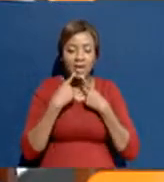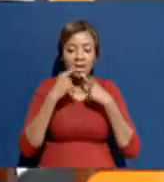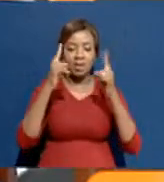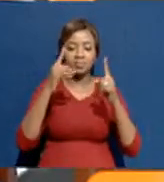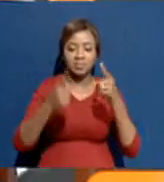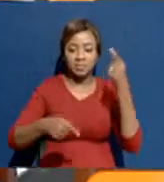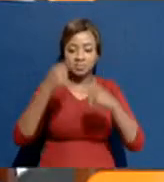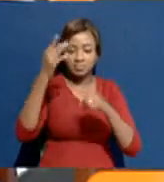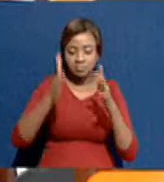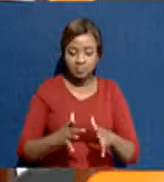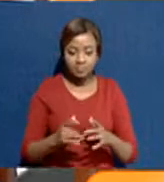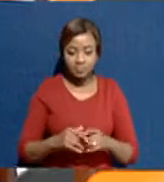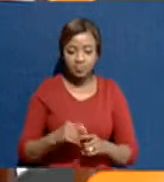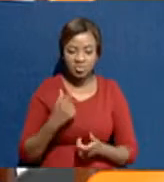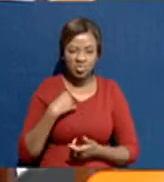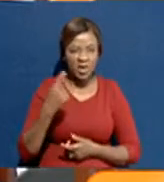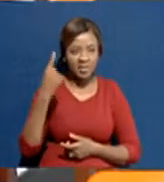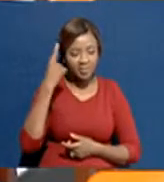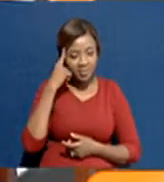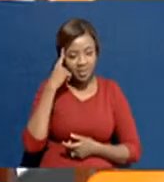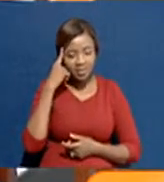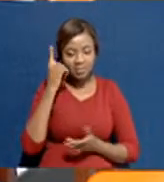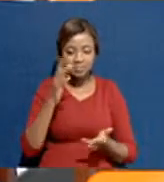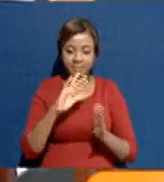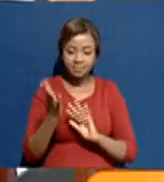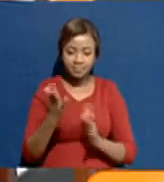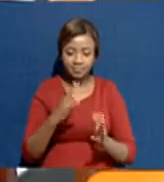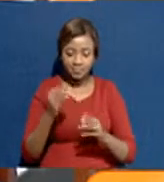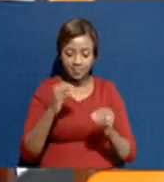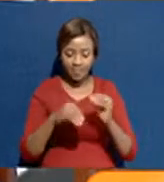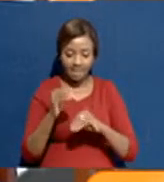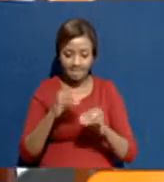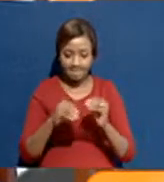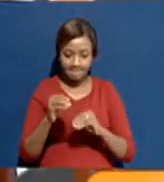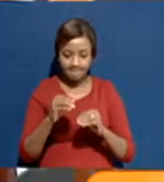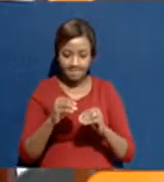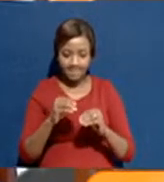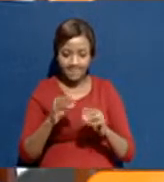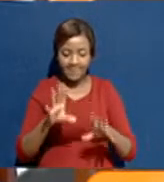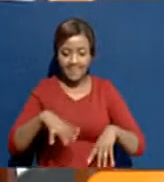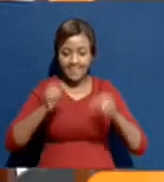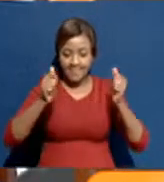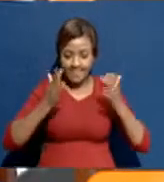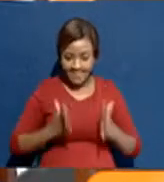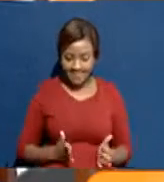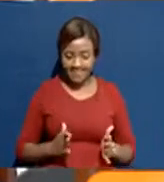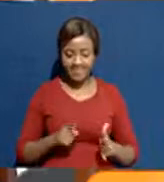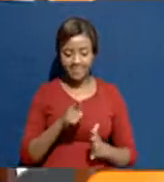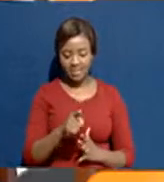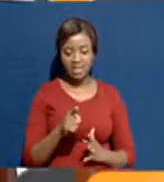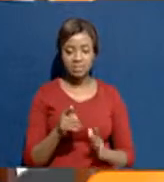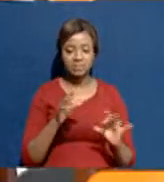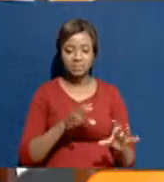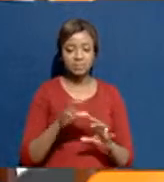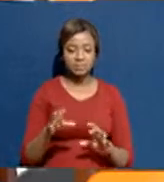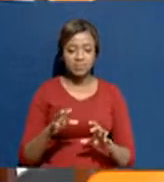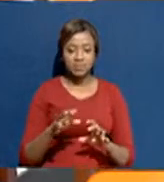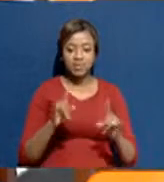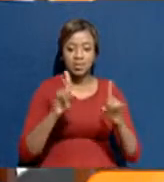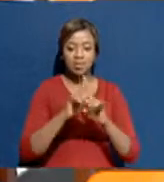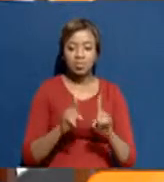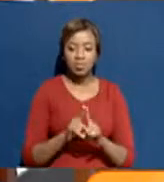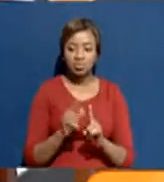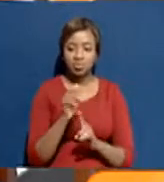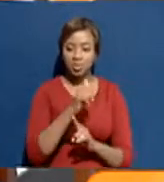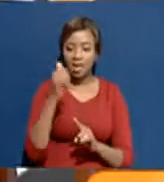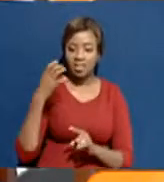chairmen, I think, become a punching bag. And you see, this other candidate, like, for example, the Right Honorable